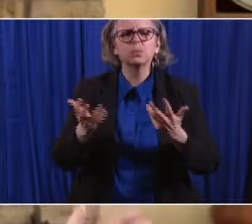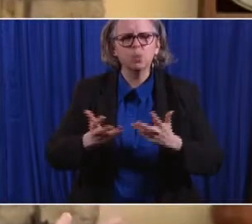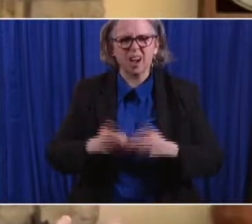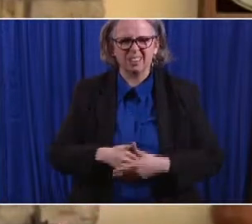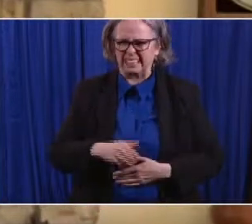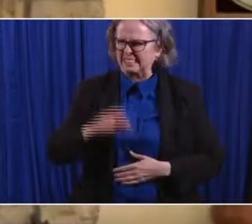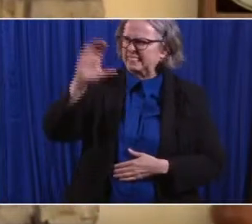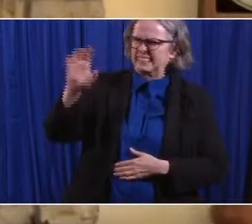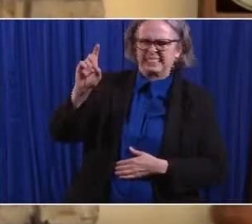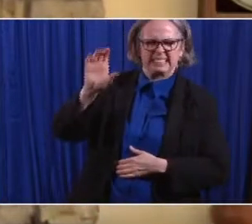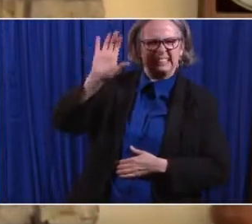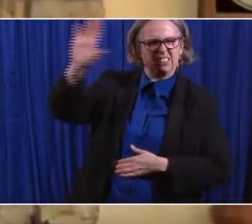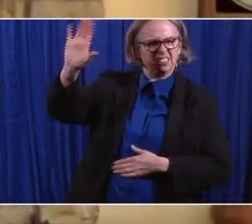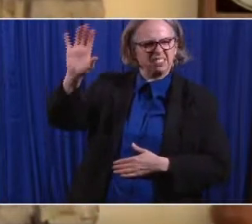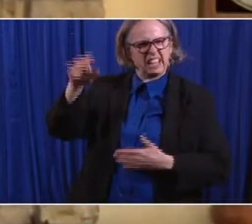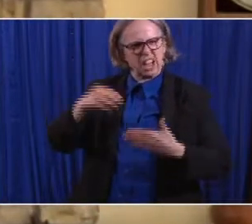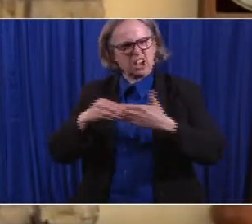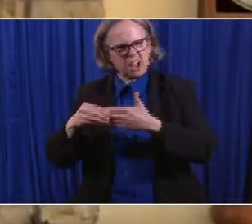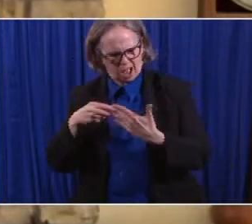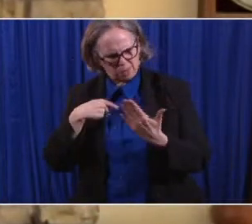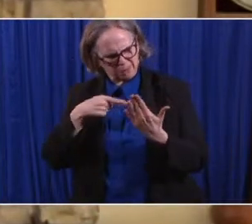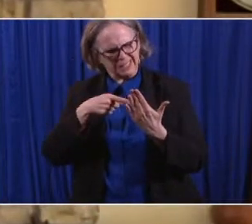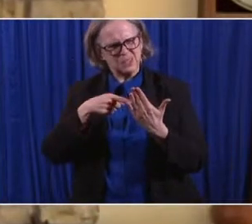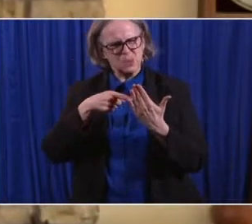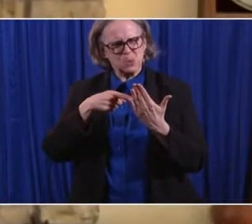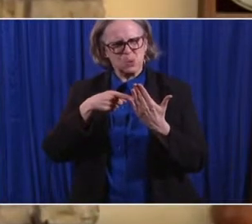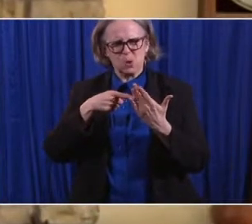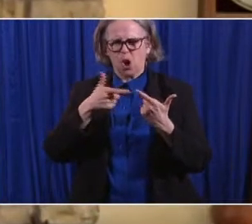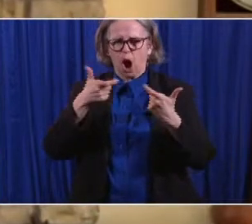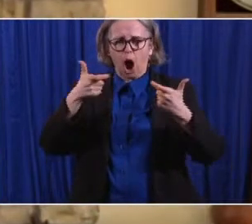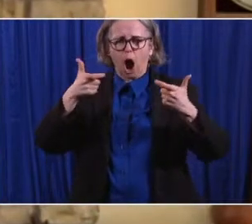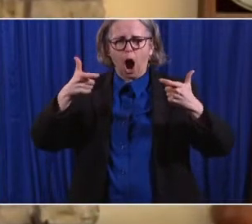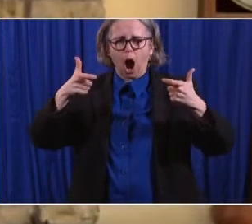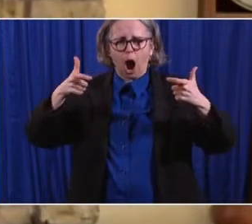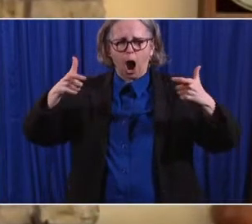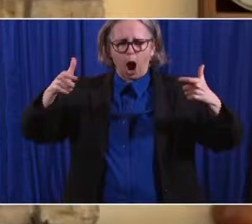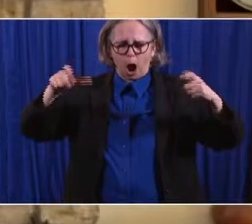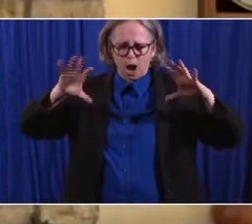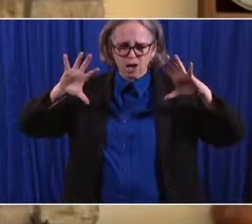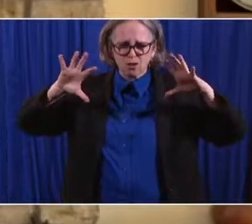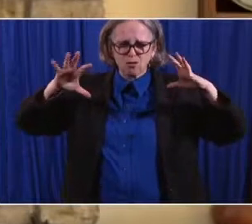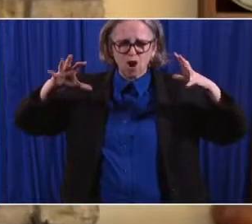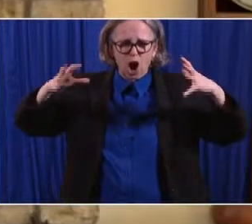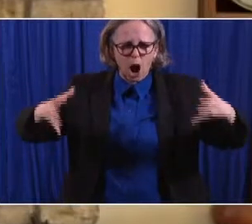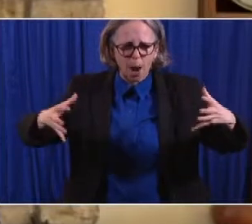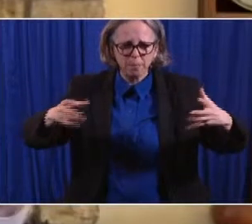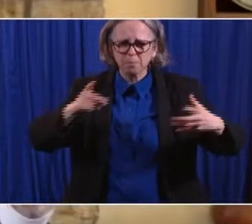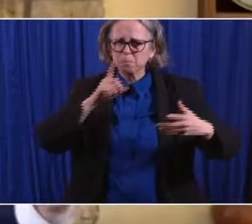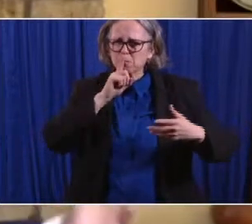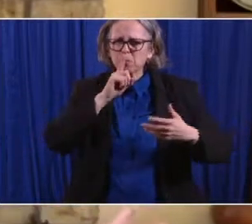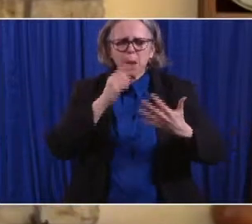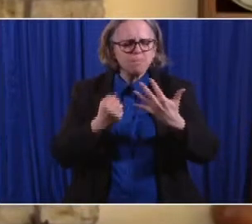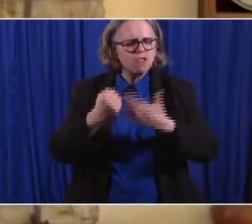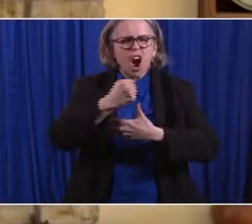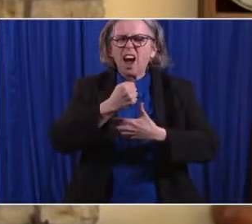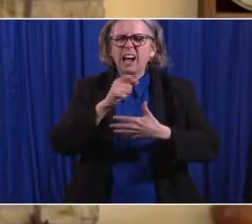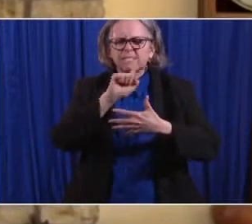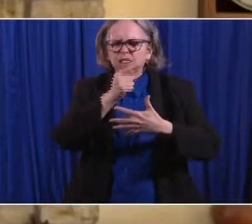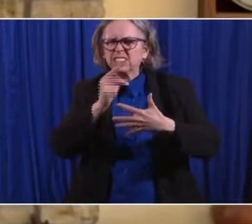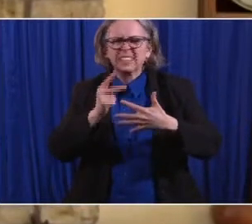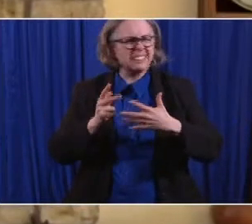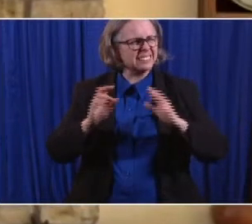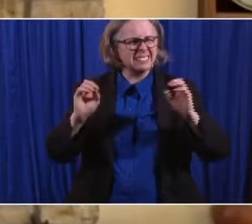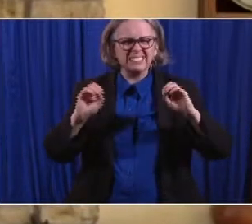group. They had huge groups and they didn't really prioritize them. They just dumped everybody in several different